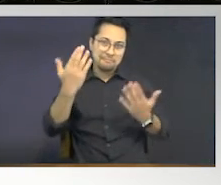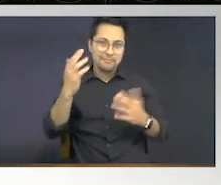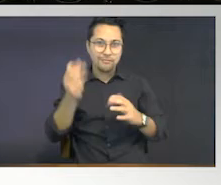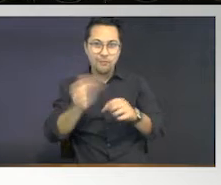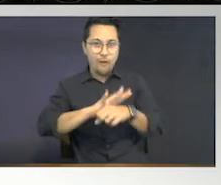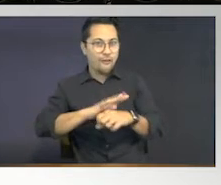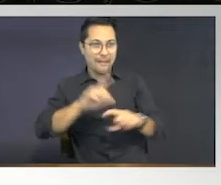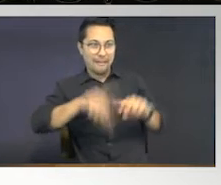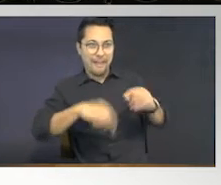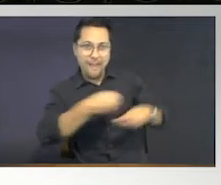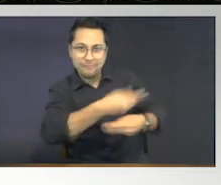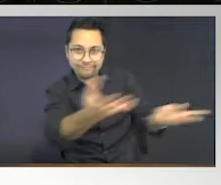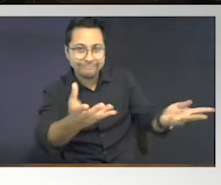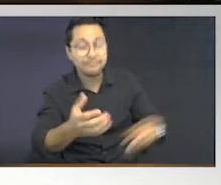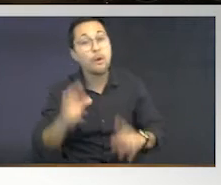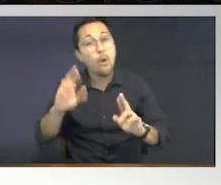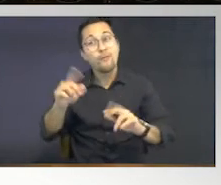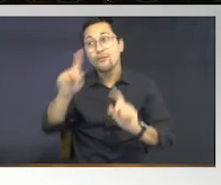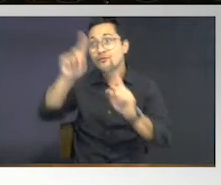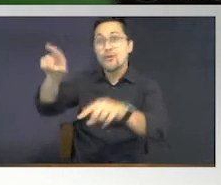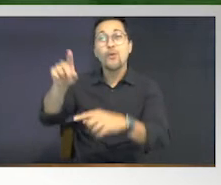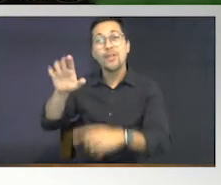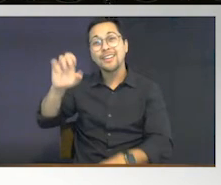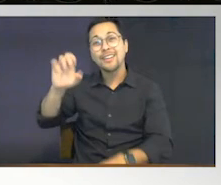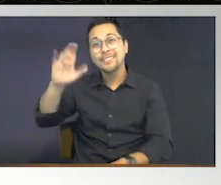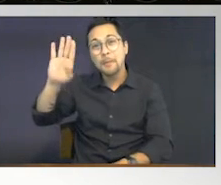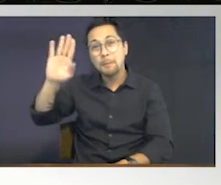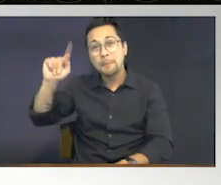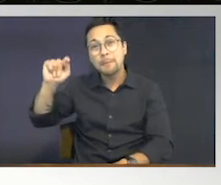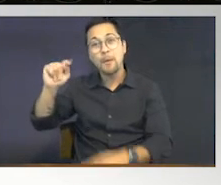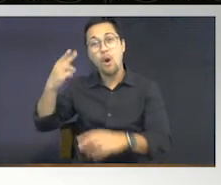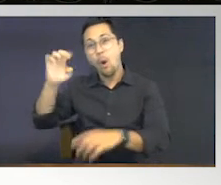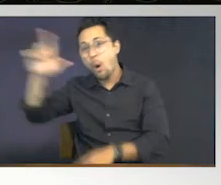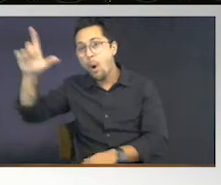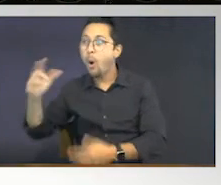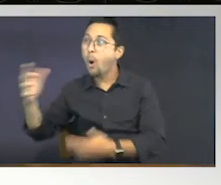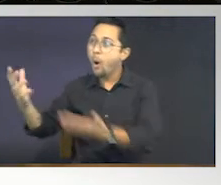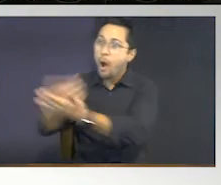hopefully you went in the exhibit hall and got a piece of paper and a pen.